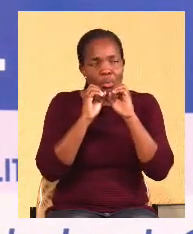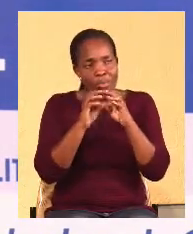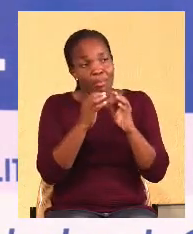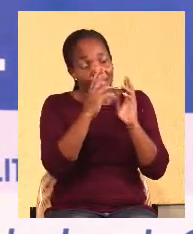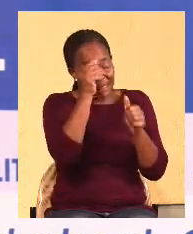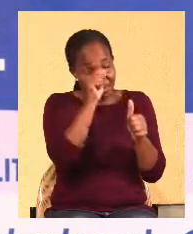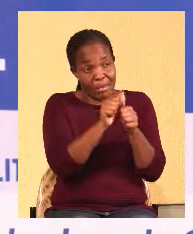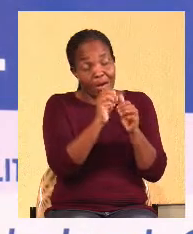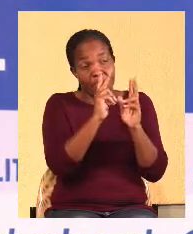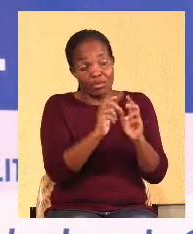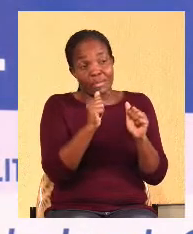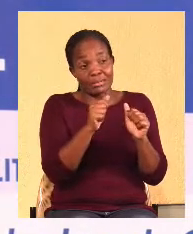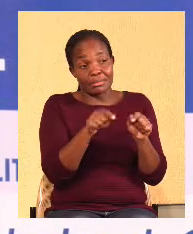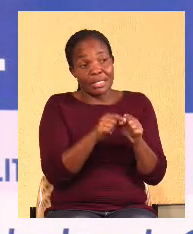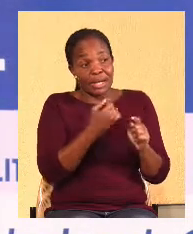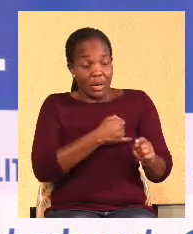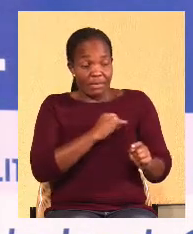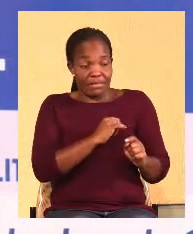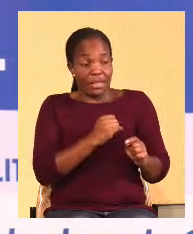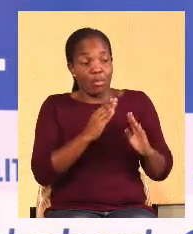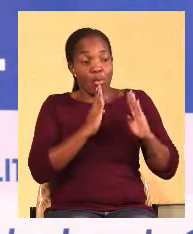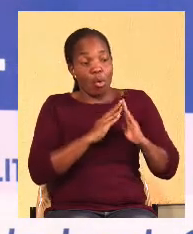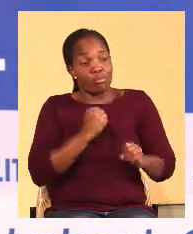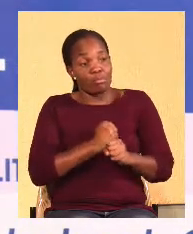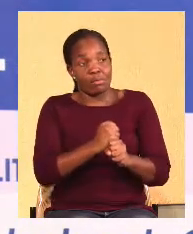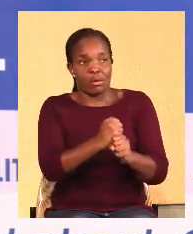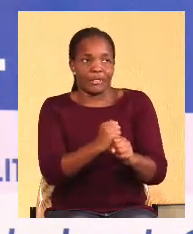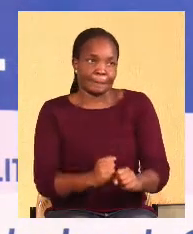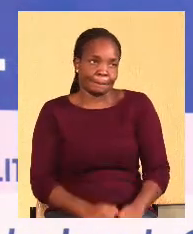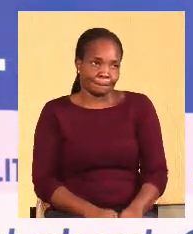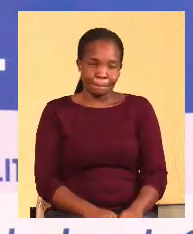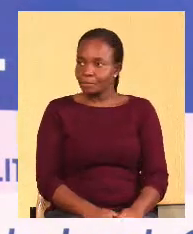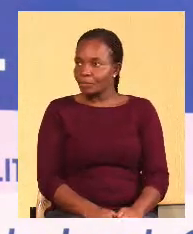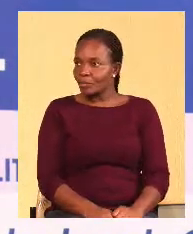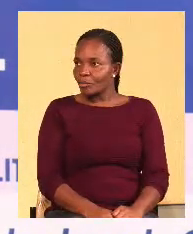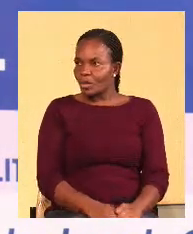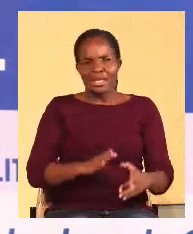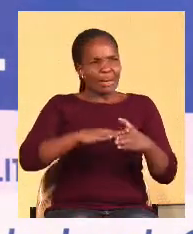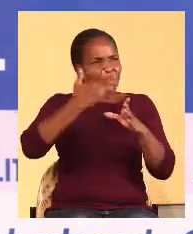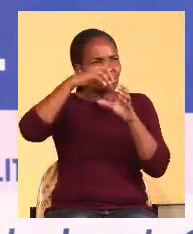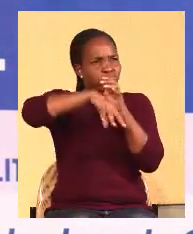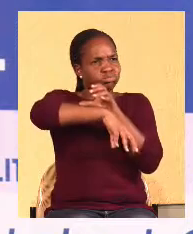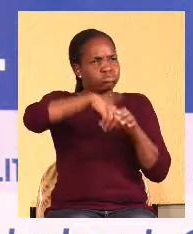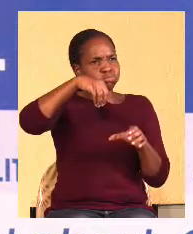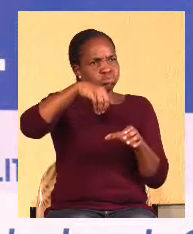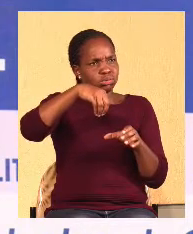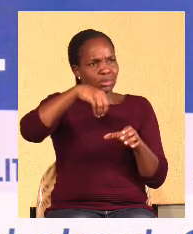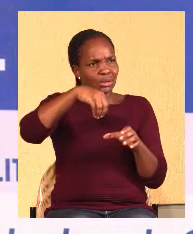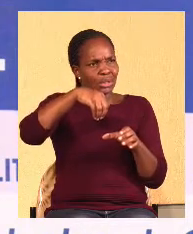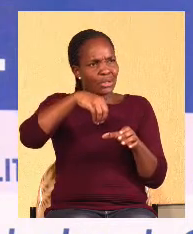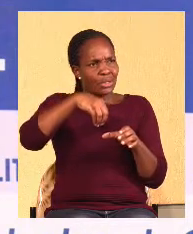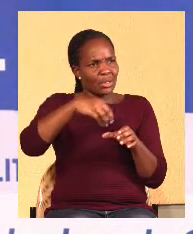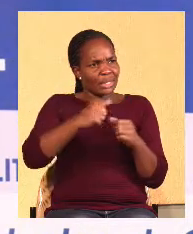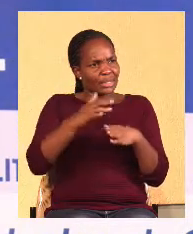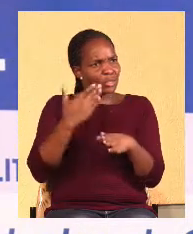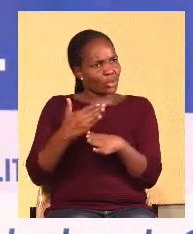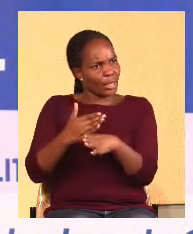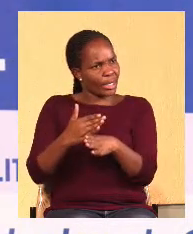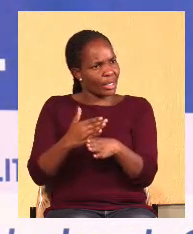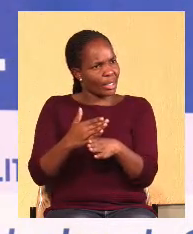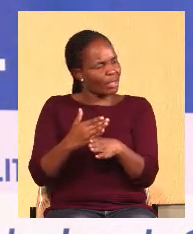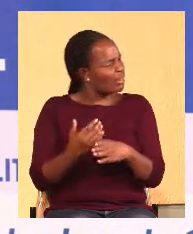table? Thirdly, I'd like to know specifically about mines. Is it now a position that the mines can ramp up production and start